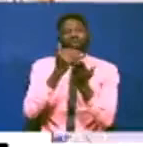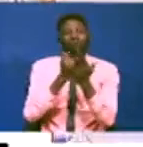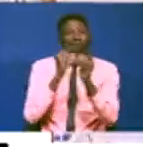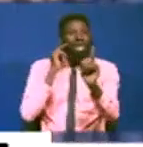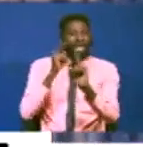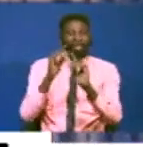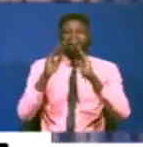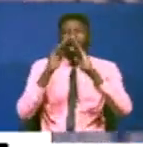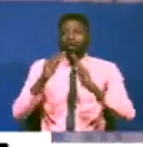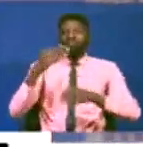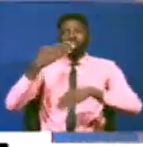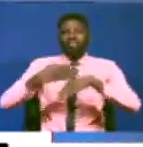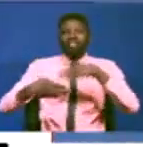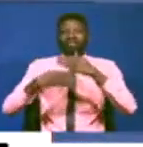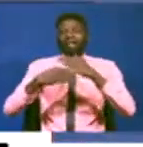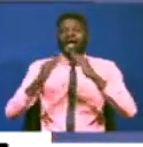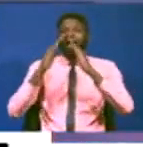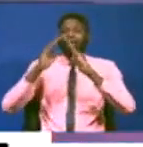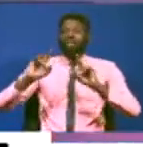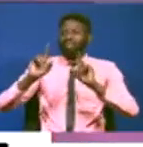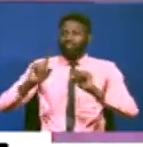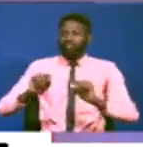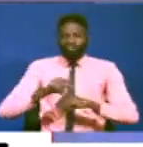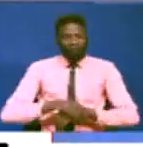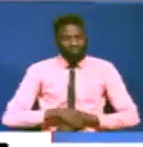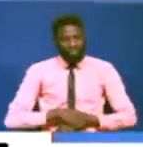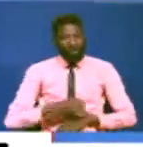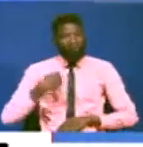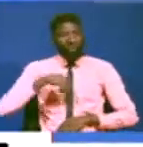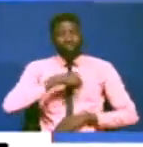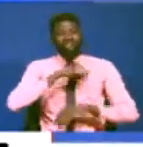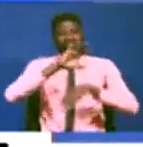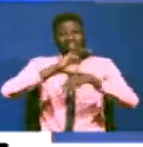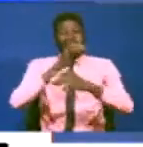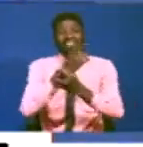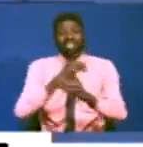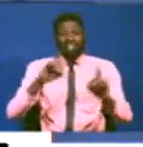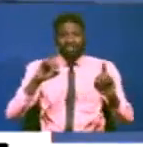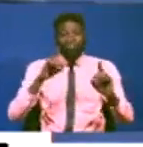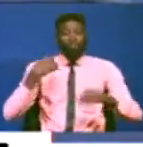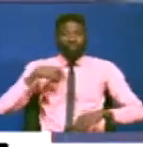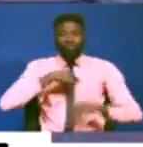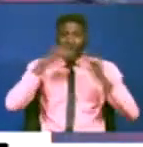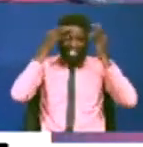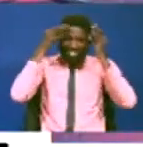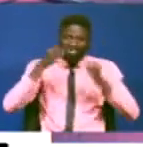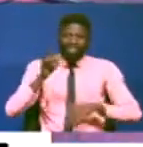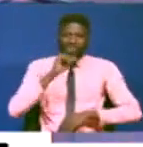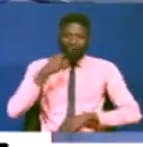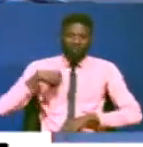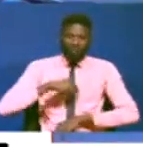jumba la mikutano. Katika Deliverance Church tumekata kauli, tulisikia wito wako wa kupanda miti na sisi tumejitolea, tutapanda